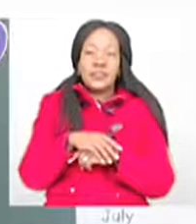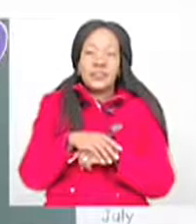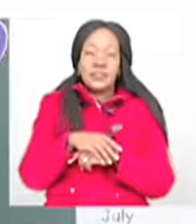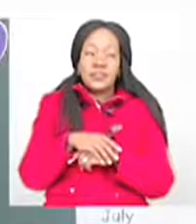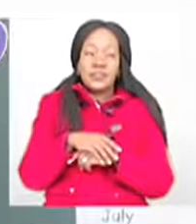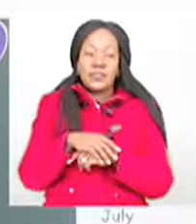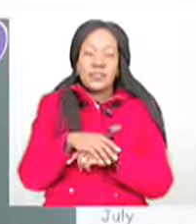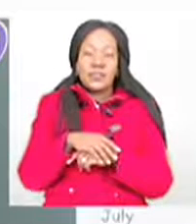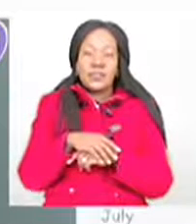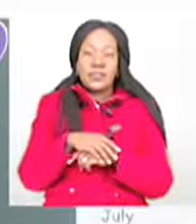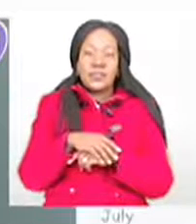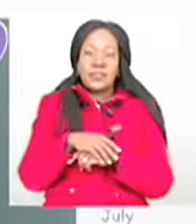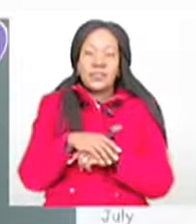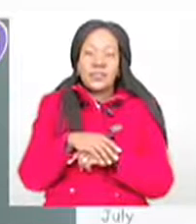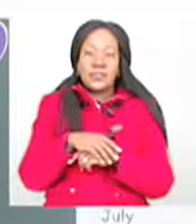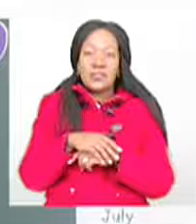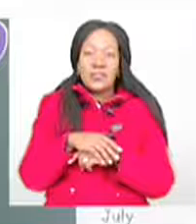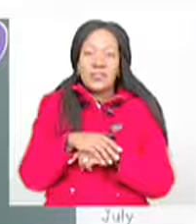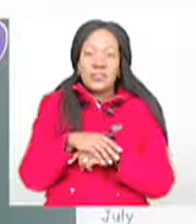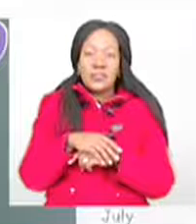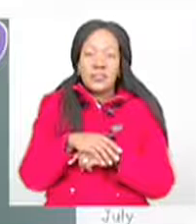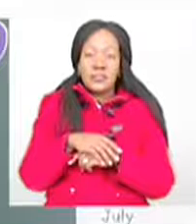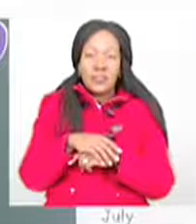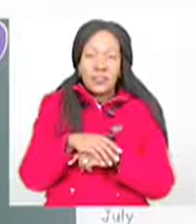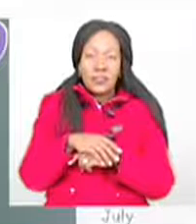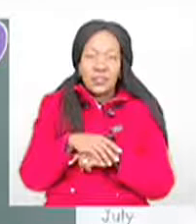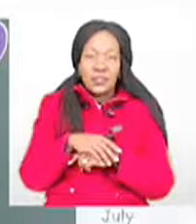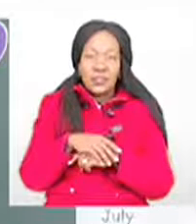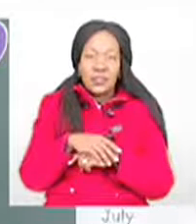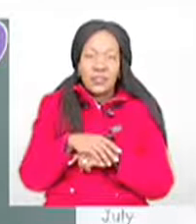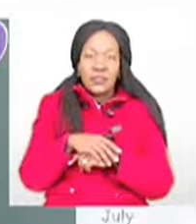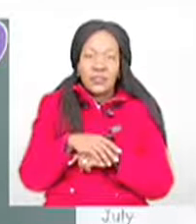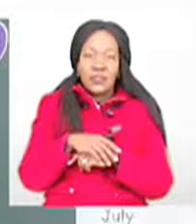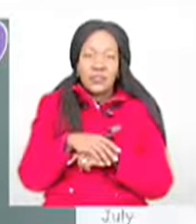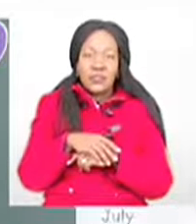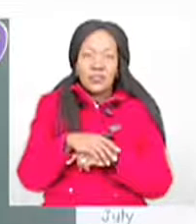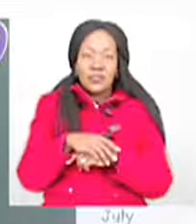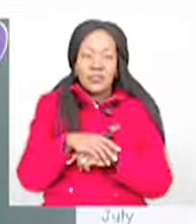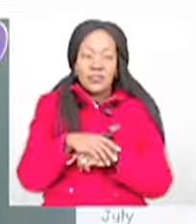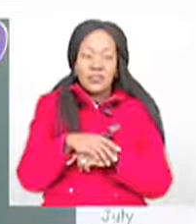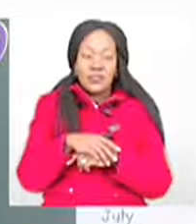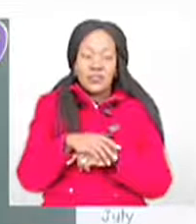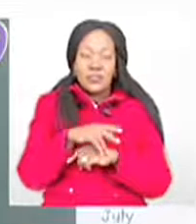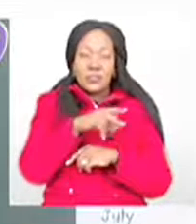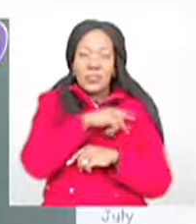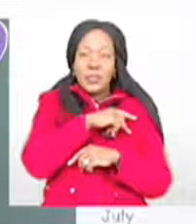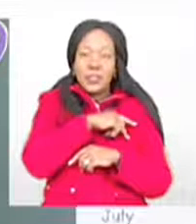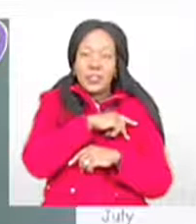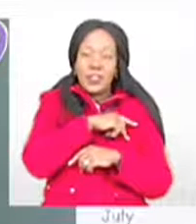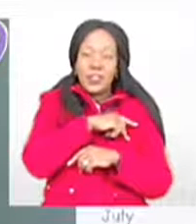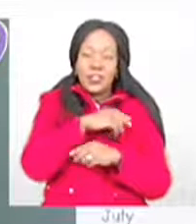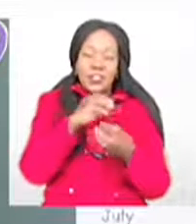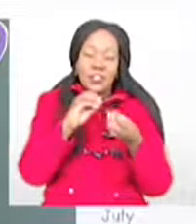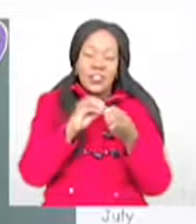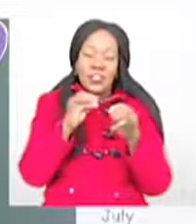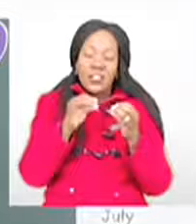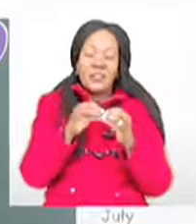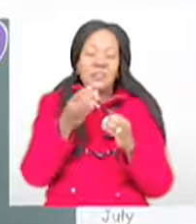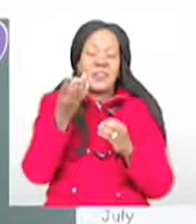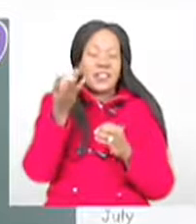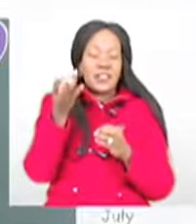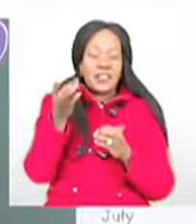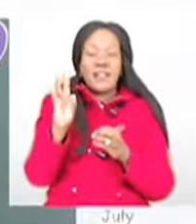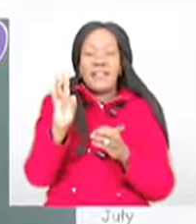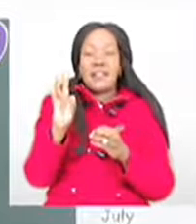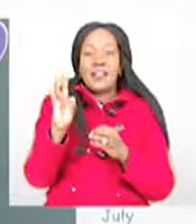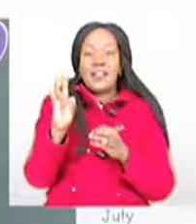the board and see how the color purple looks. So wherever you find